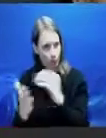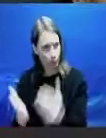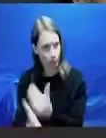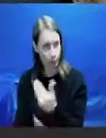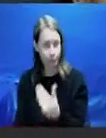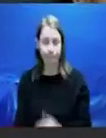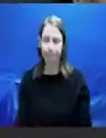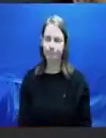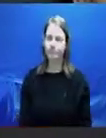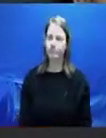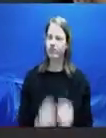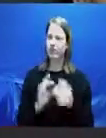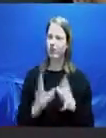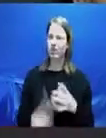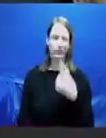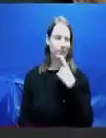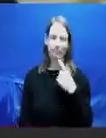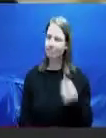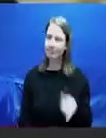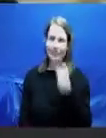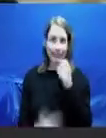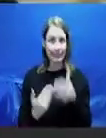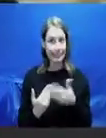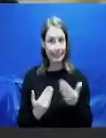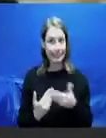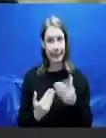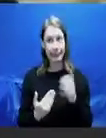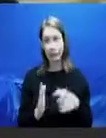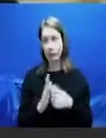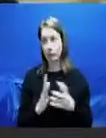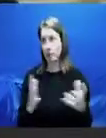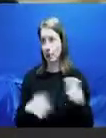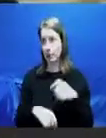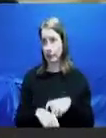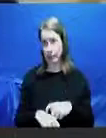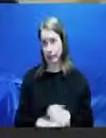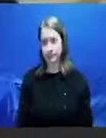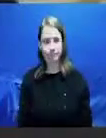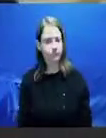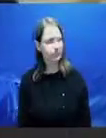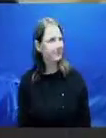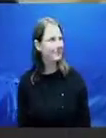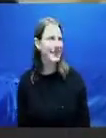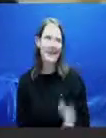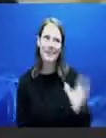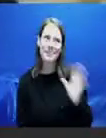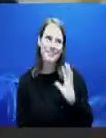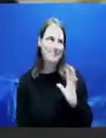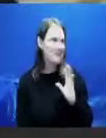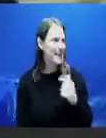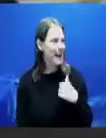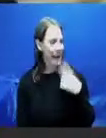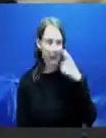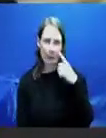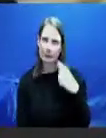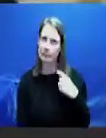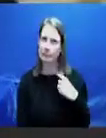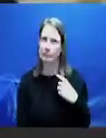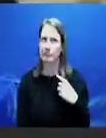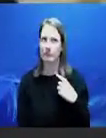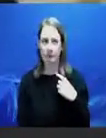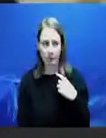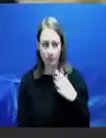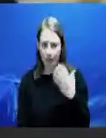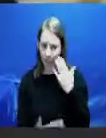Mahadio says at first she wasn't sure she was up to it. I thought, I don't know. Like, I just don't know if I can do this. You know, like, this just